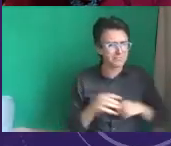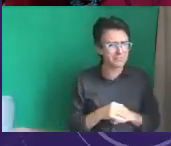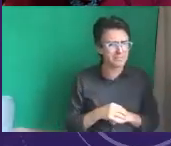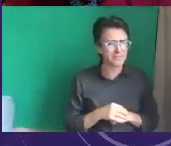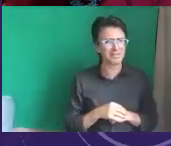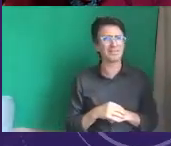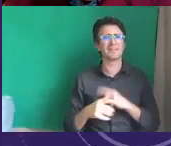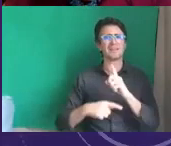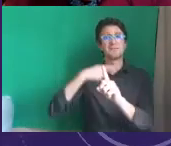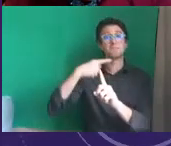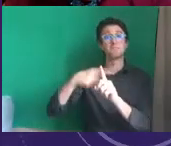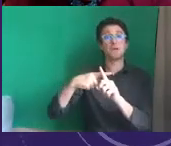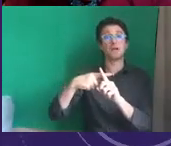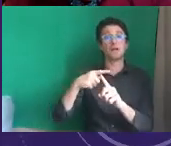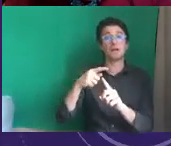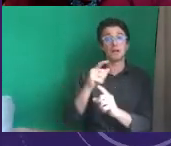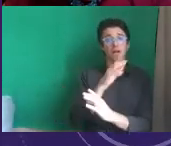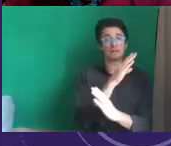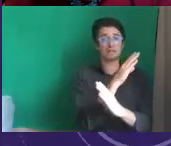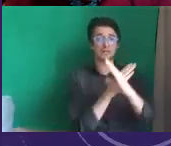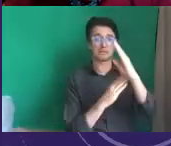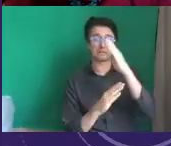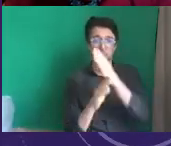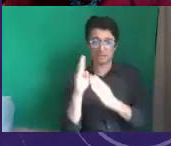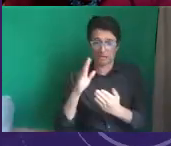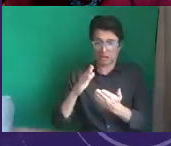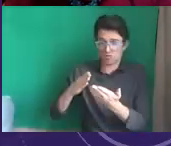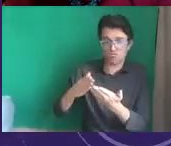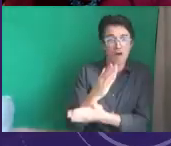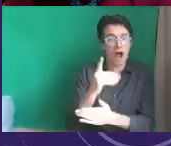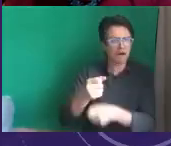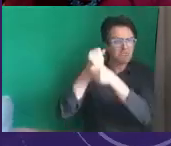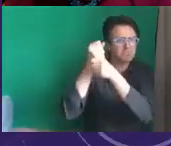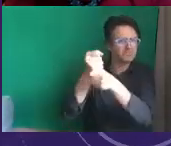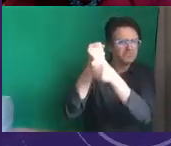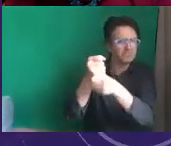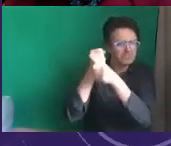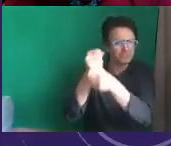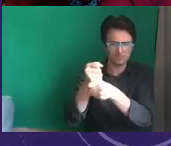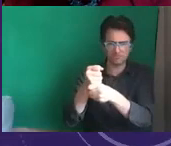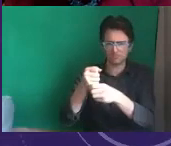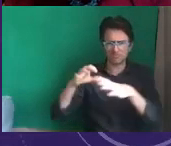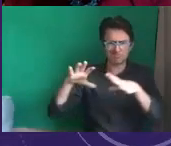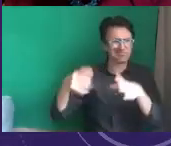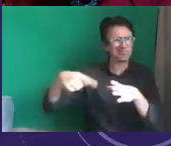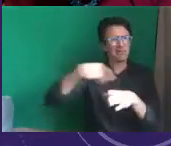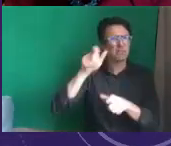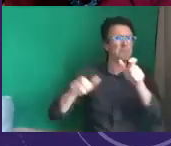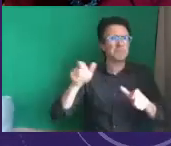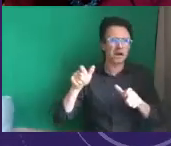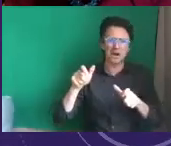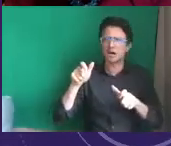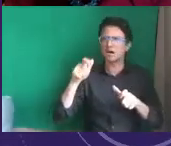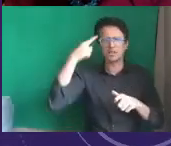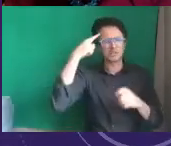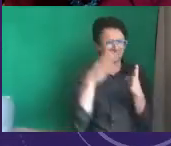disability-specific organizations need to consider the needs of other disability groups. For example, organizations of the